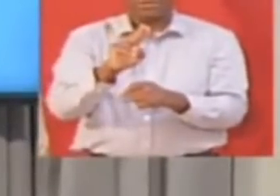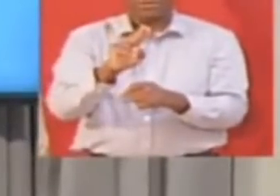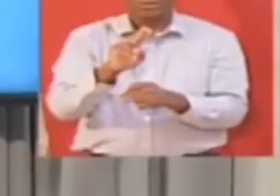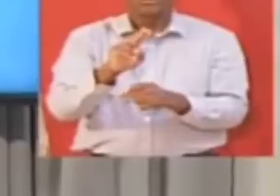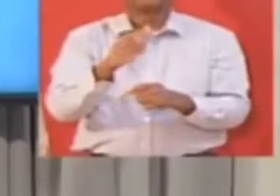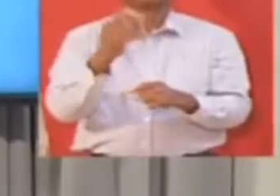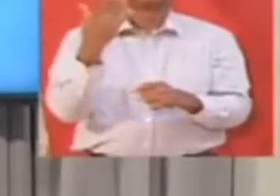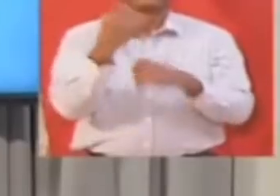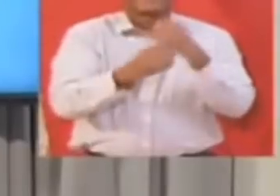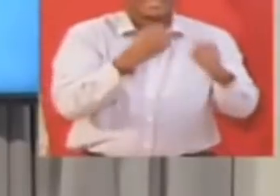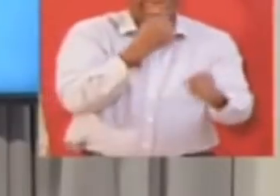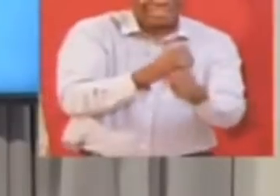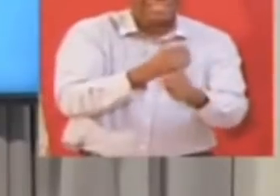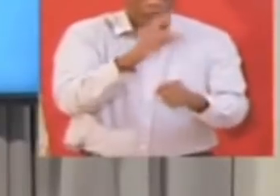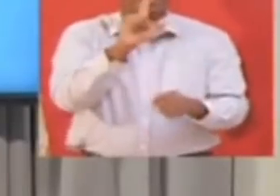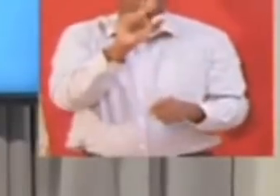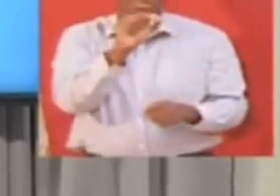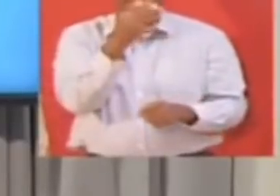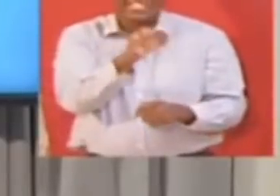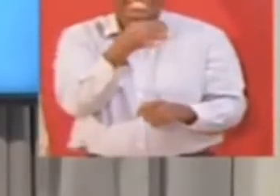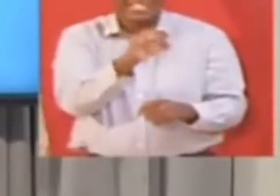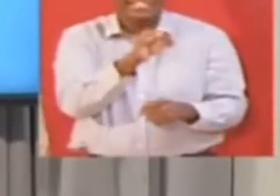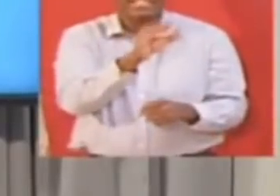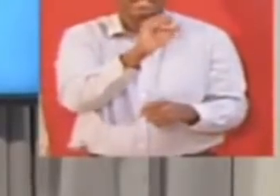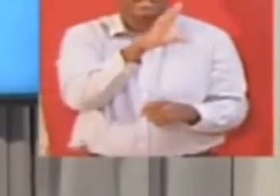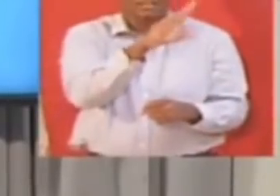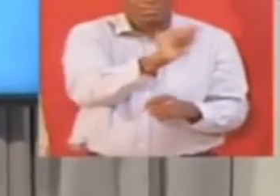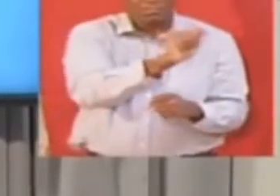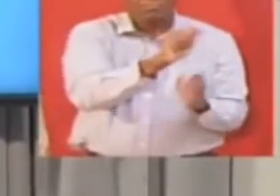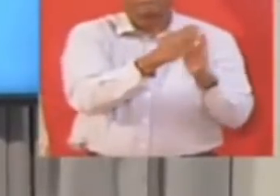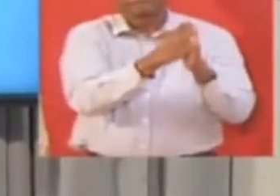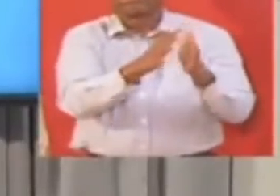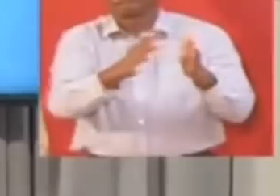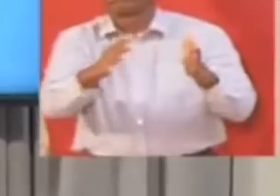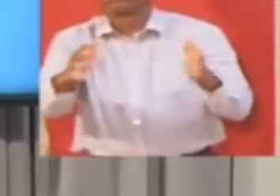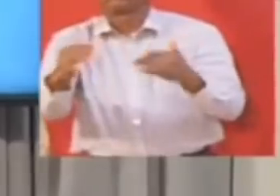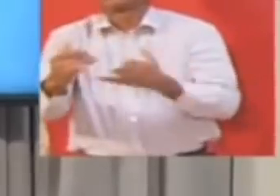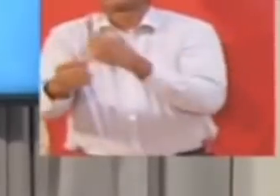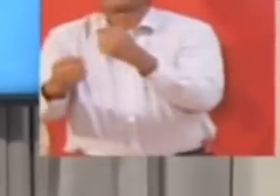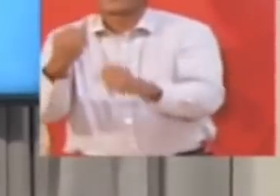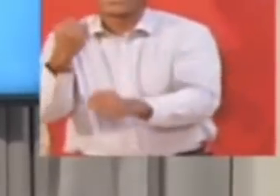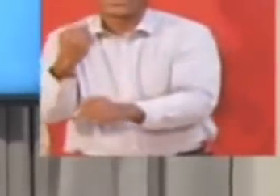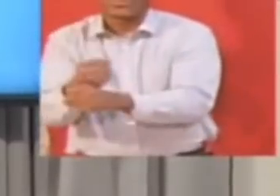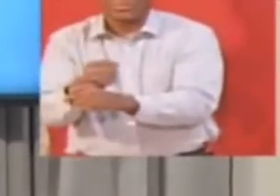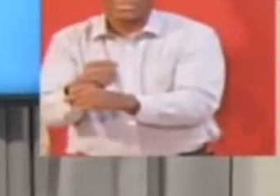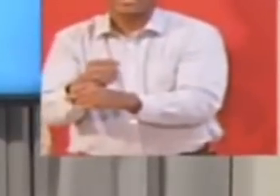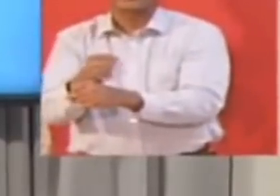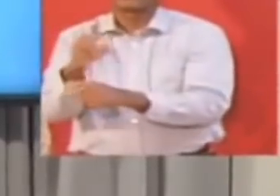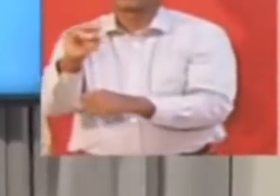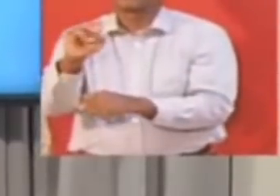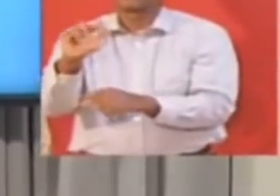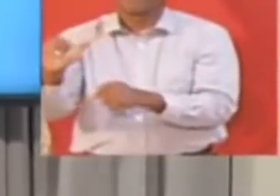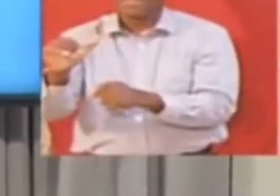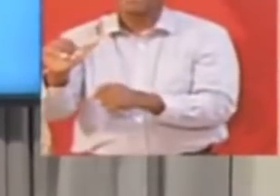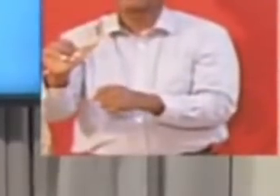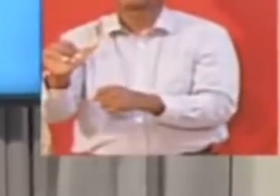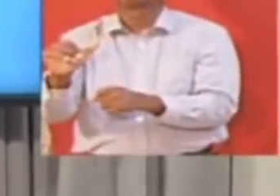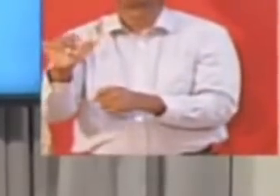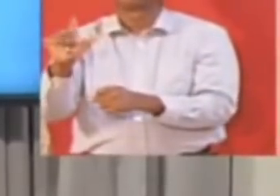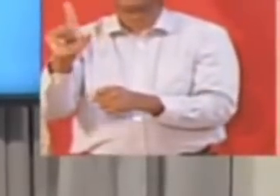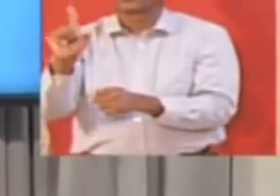of 2020, you still need to take your shot for this year's flu season, which runs from